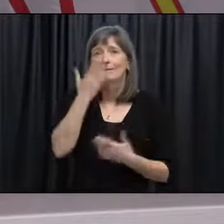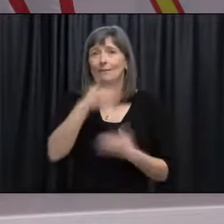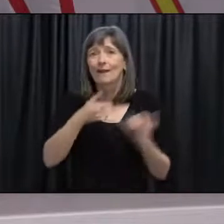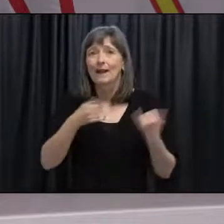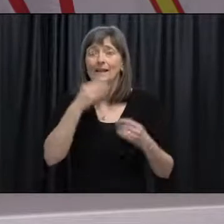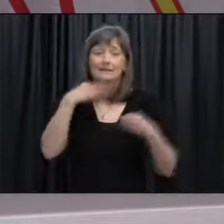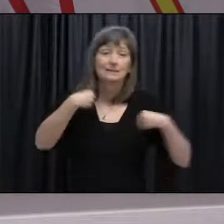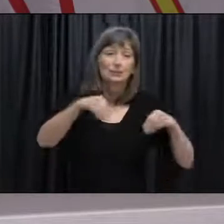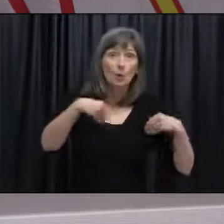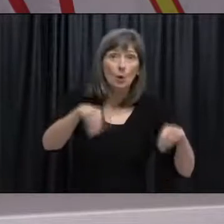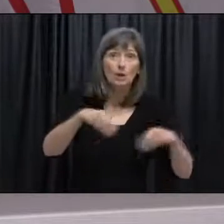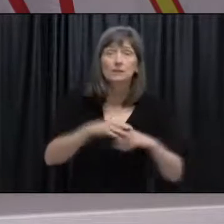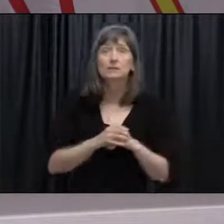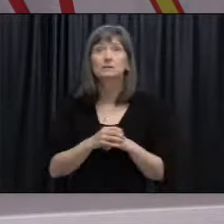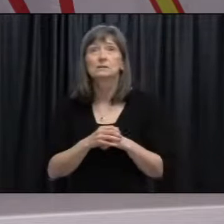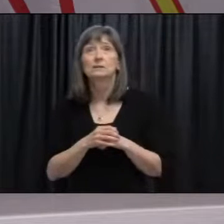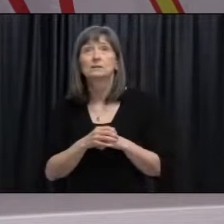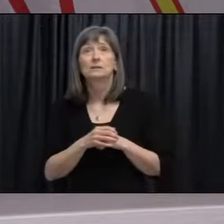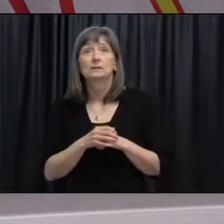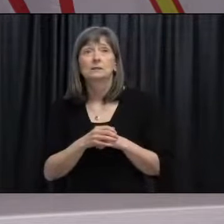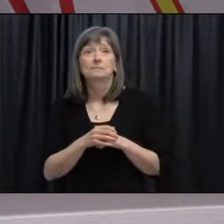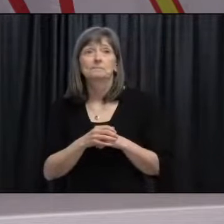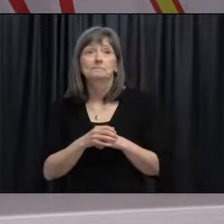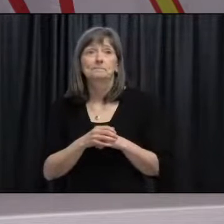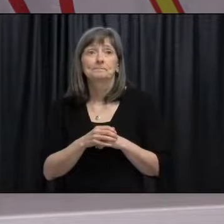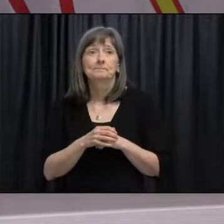frontline retail, for example, people working